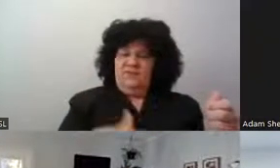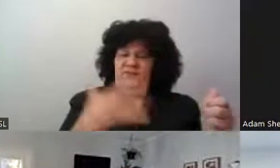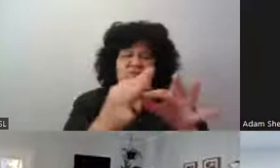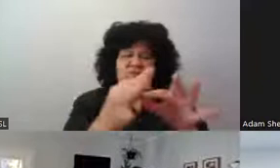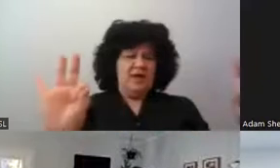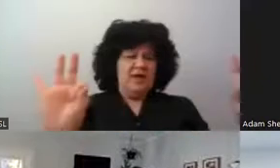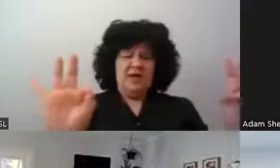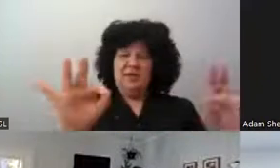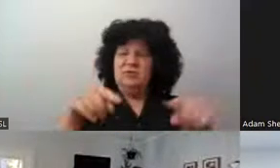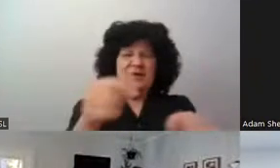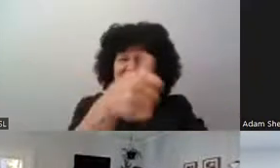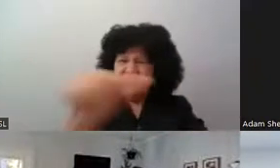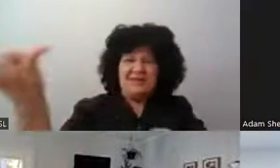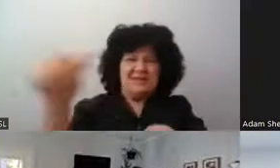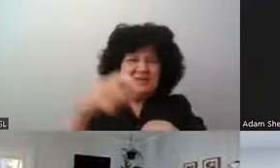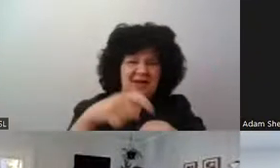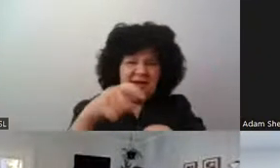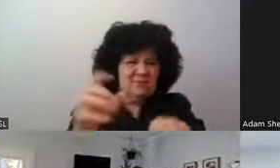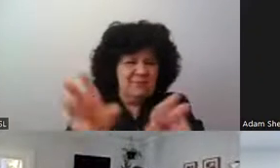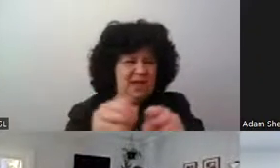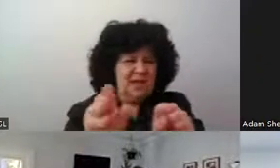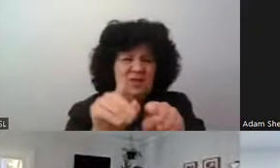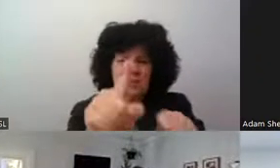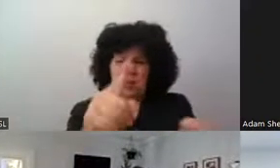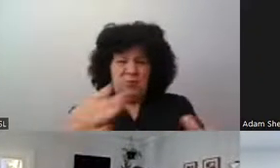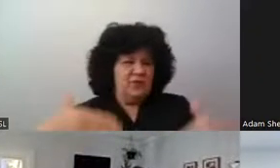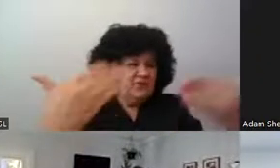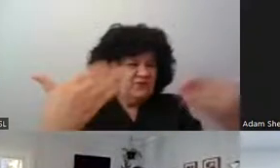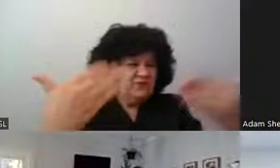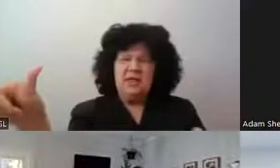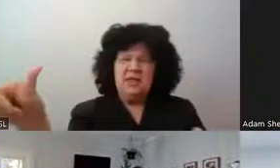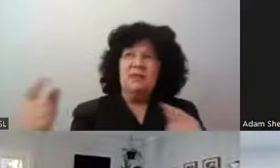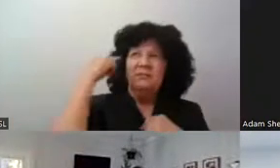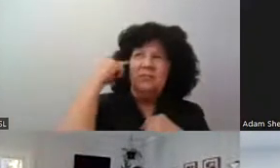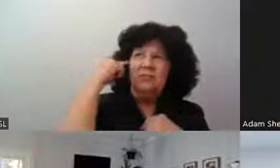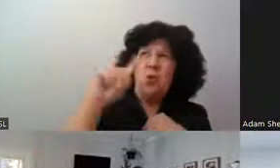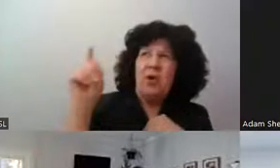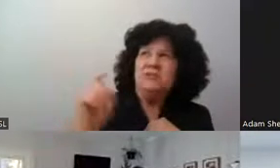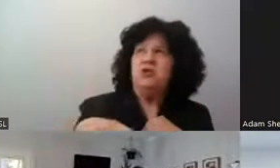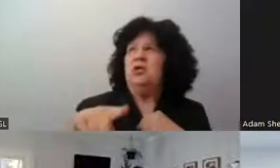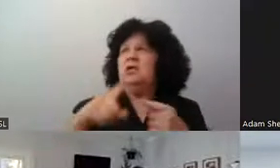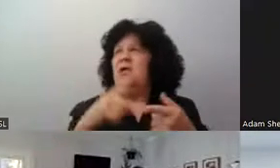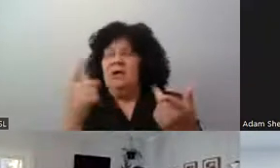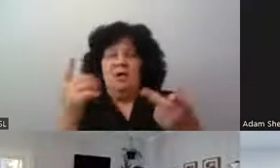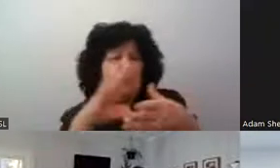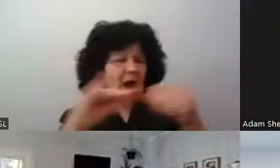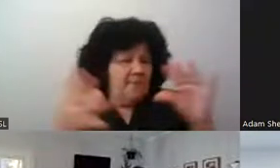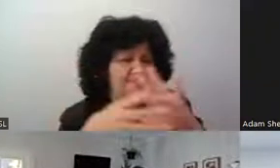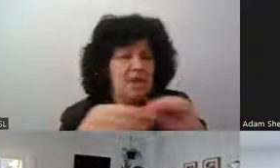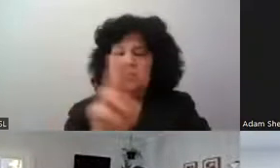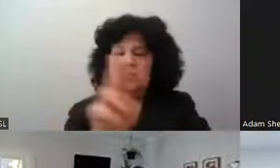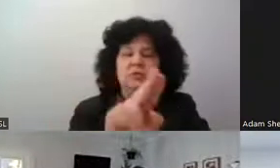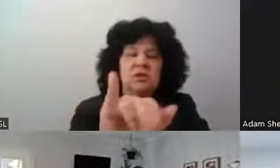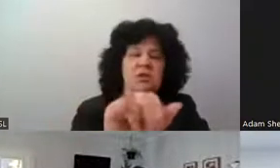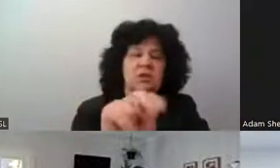this meeting, provide any comments, questions, anything that comes to mind, feel free to use our inbox. So we're gonna do this